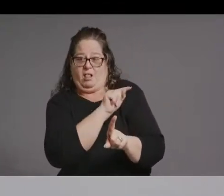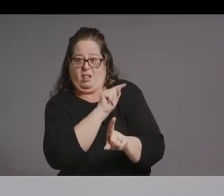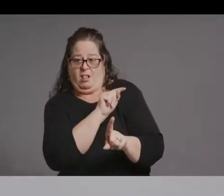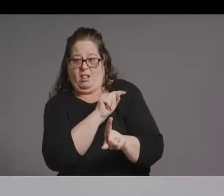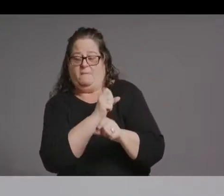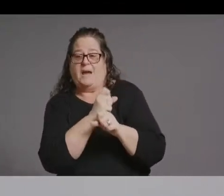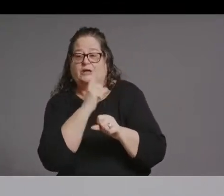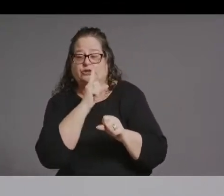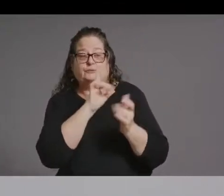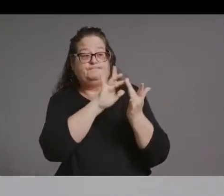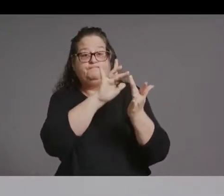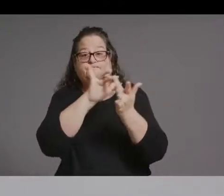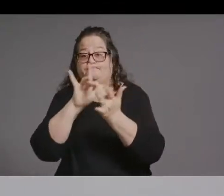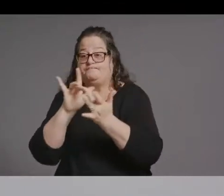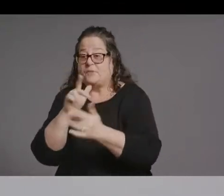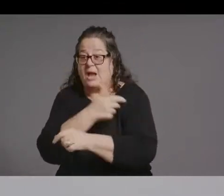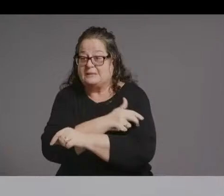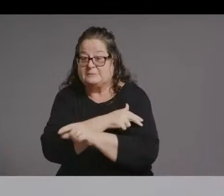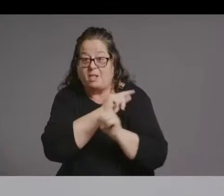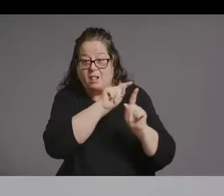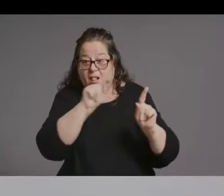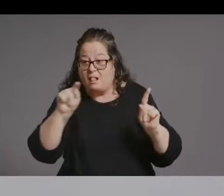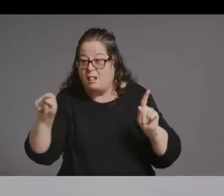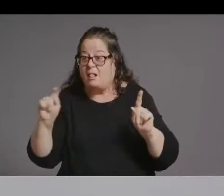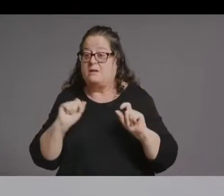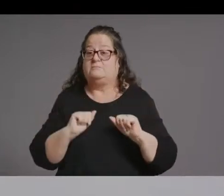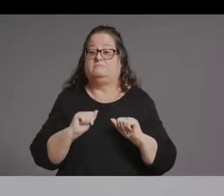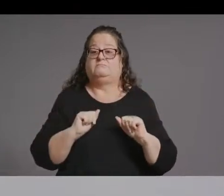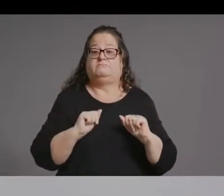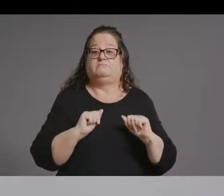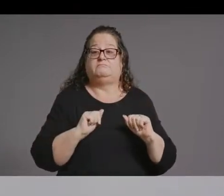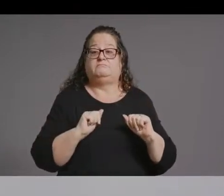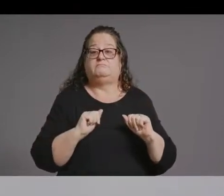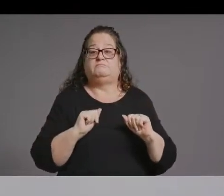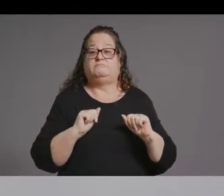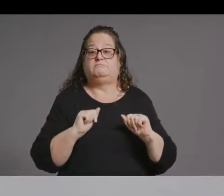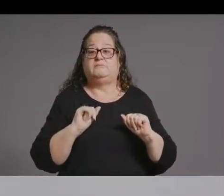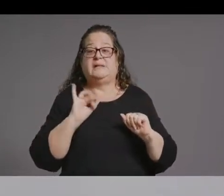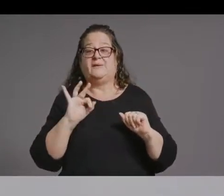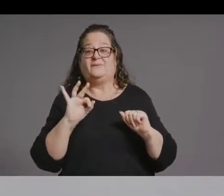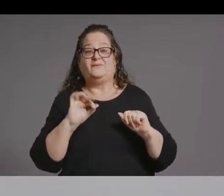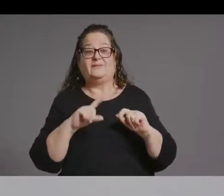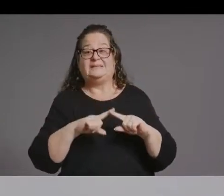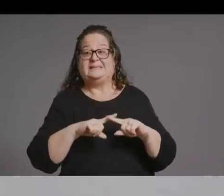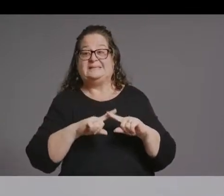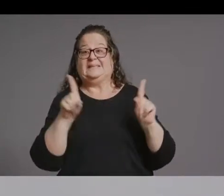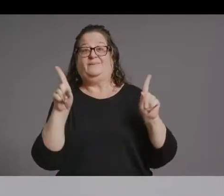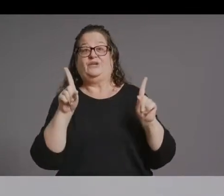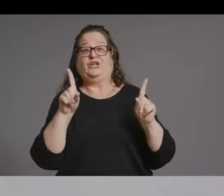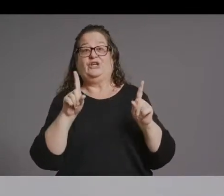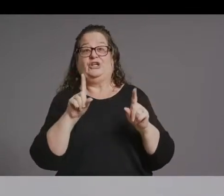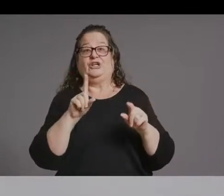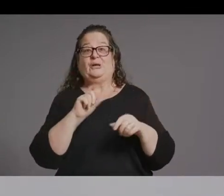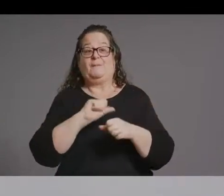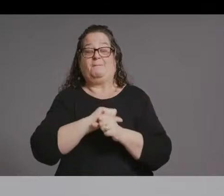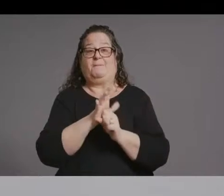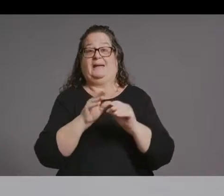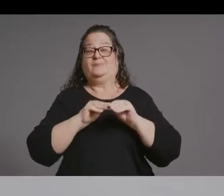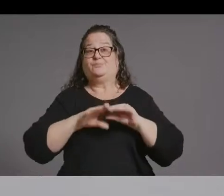it up again quickly if needed for a different pandemic in the future. So we are taking a look at that, but it is still operating right